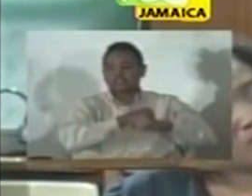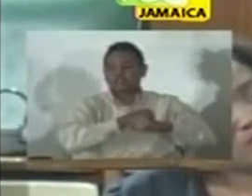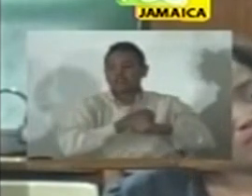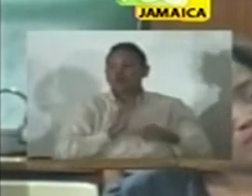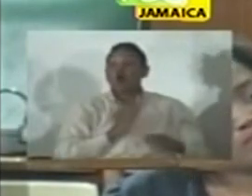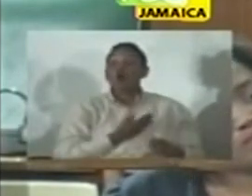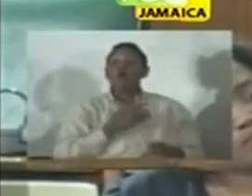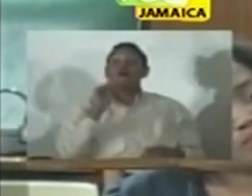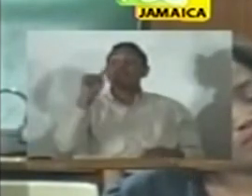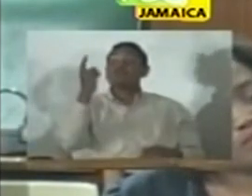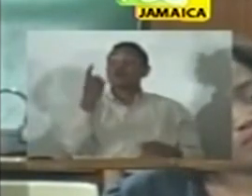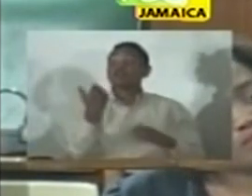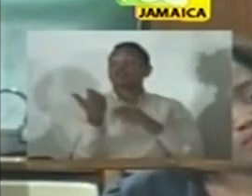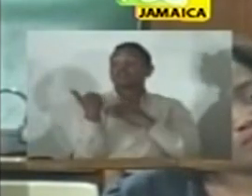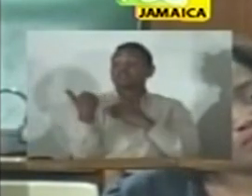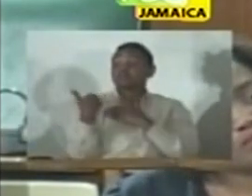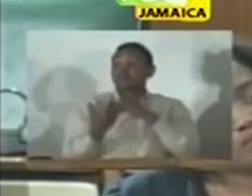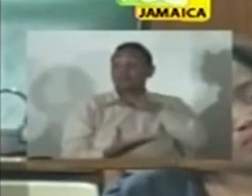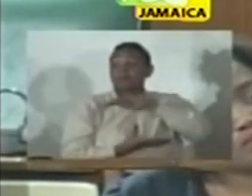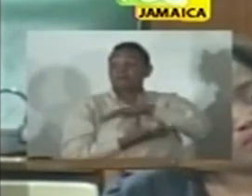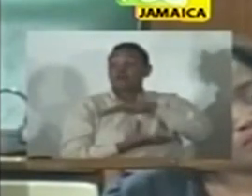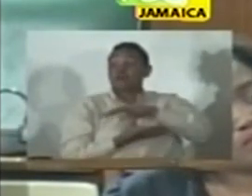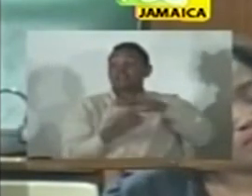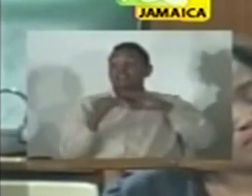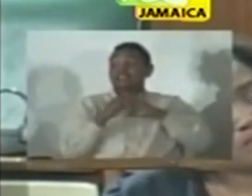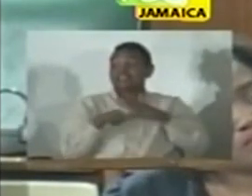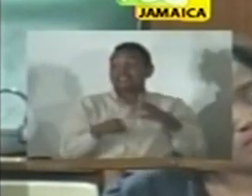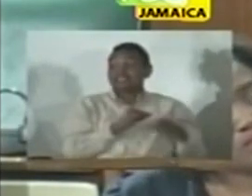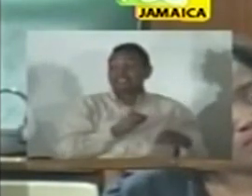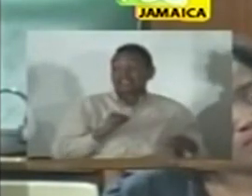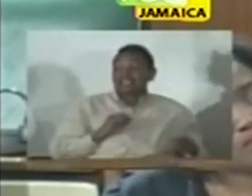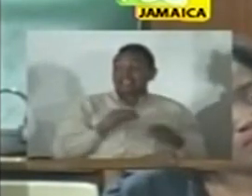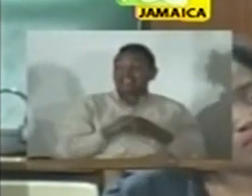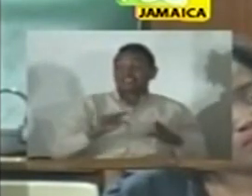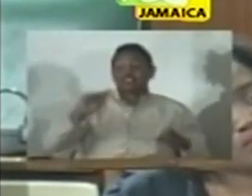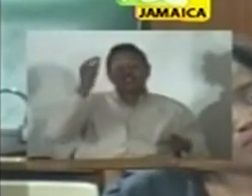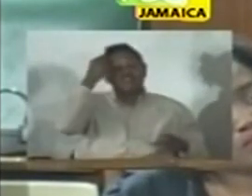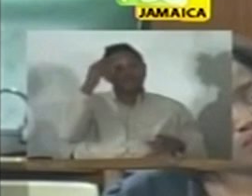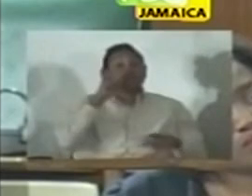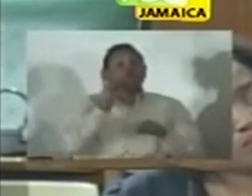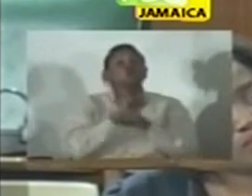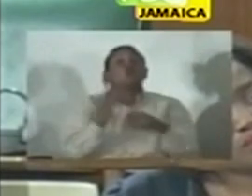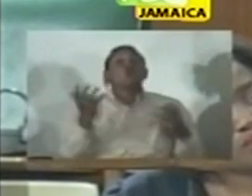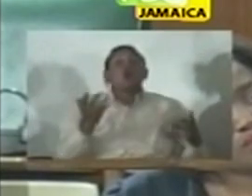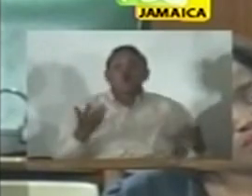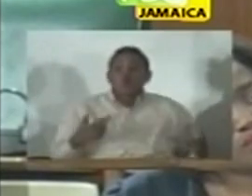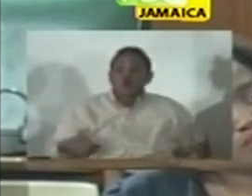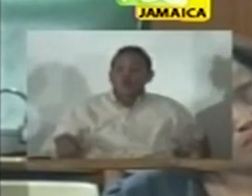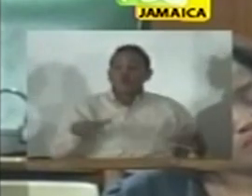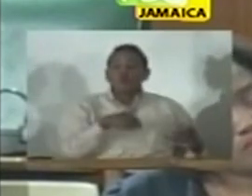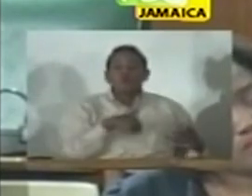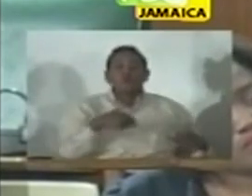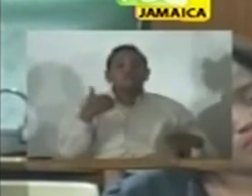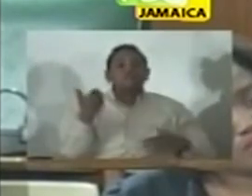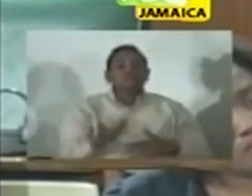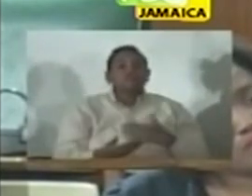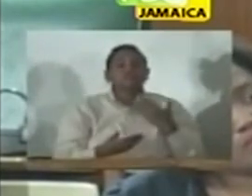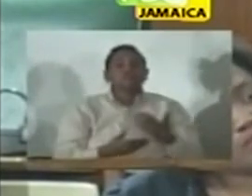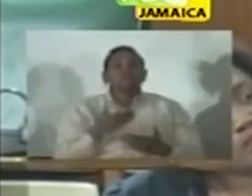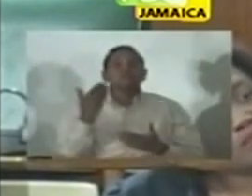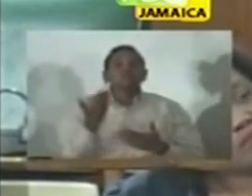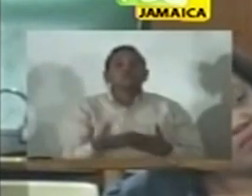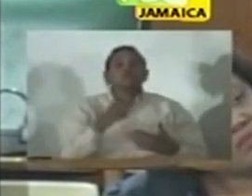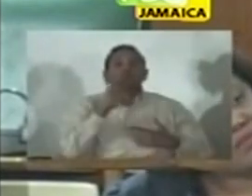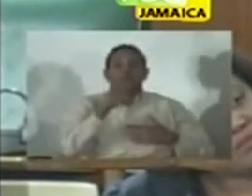our responsibility in this Senate and in this government is to make sure that we take the steps that